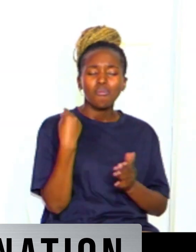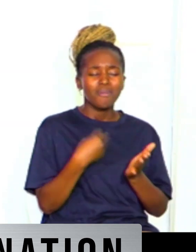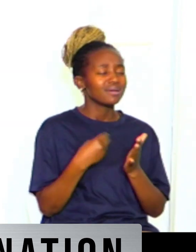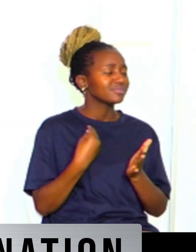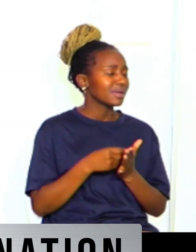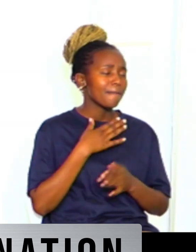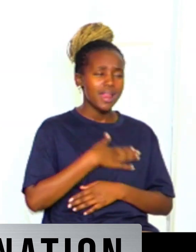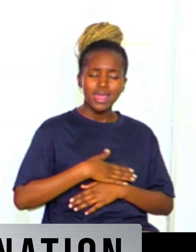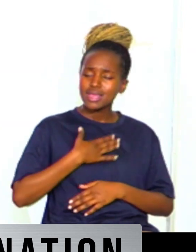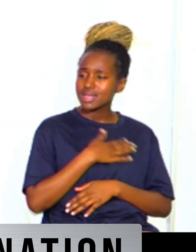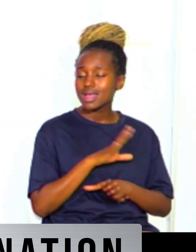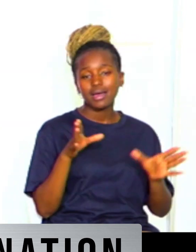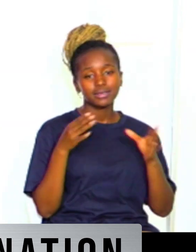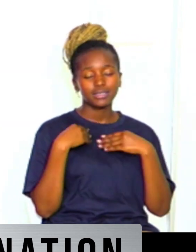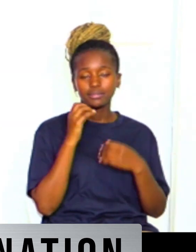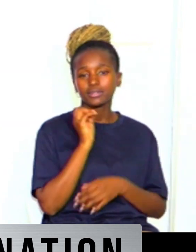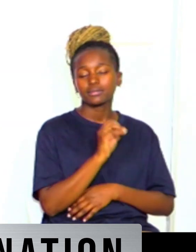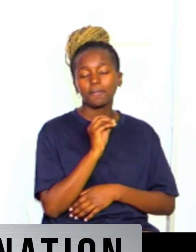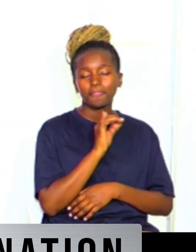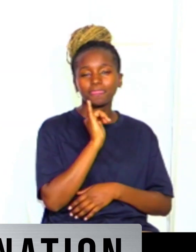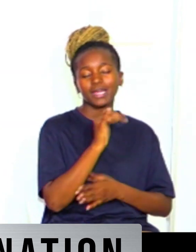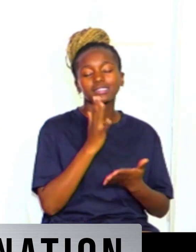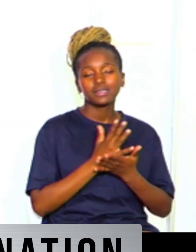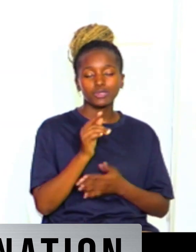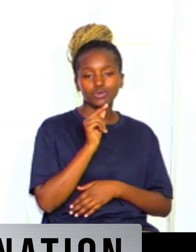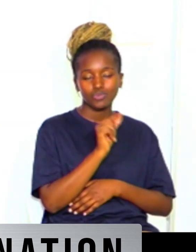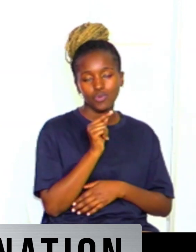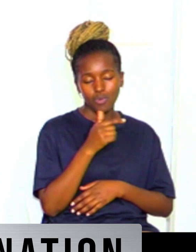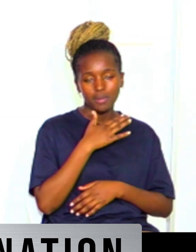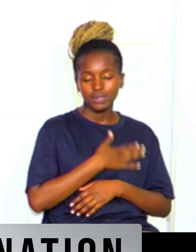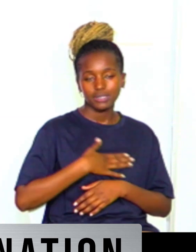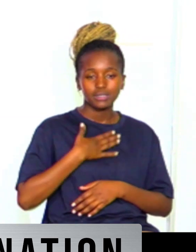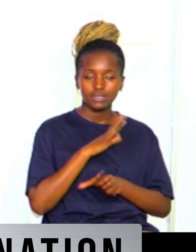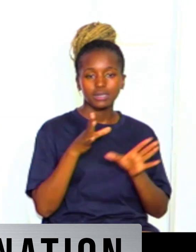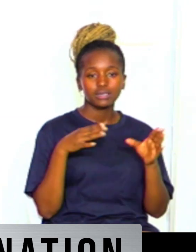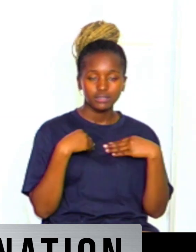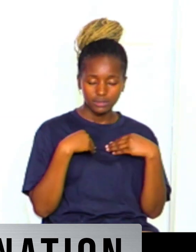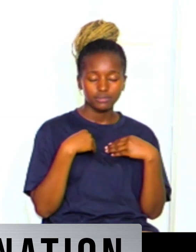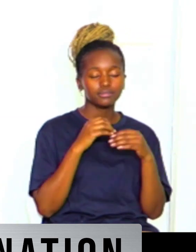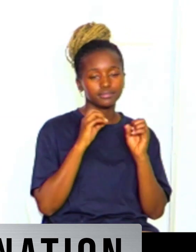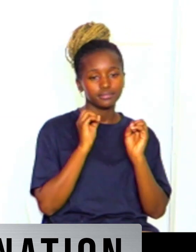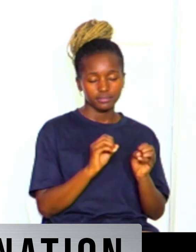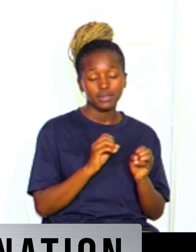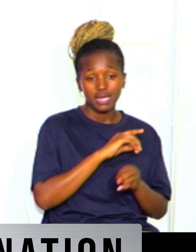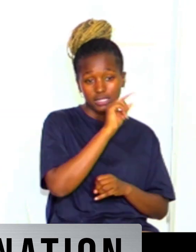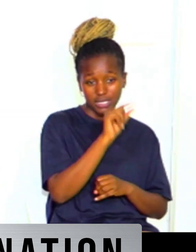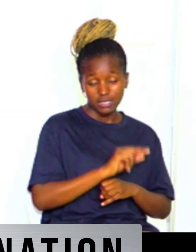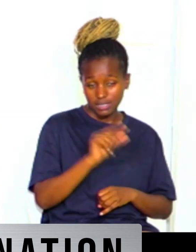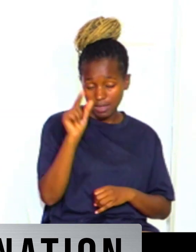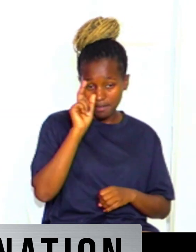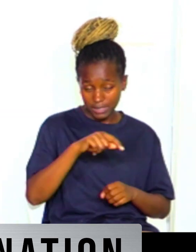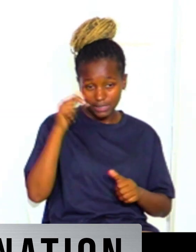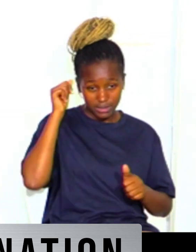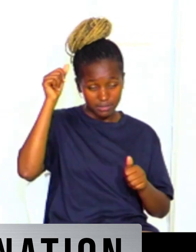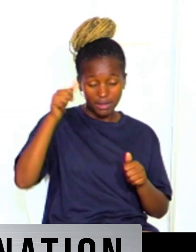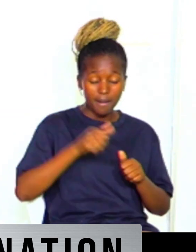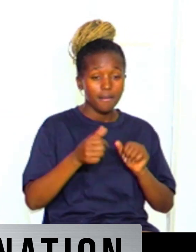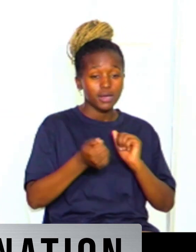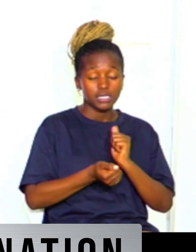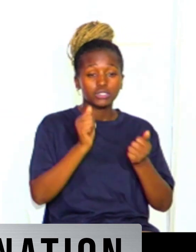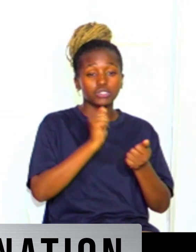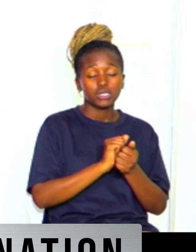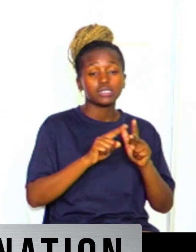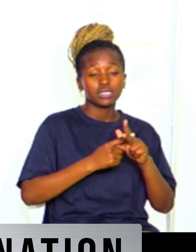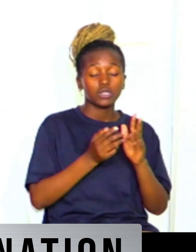it's something that should never have happened. Gen Z, change start with us, and it's us, the youth,